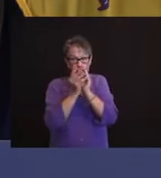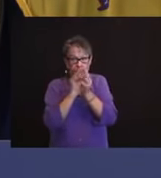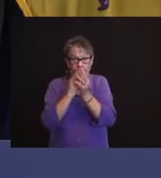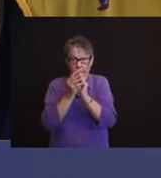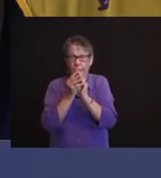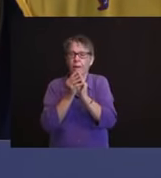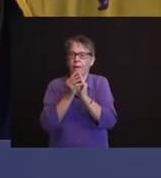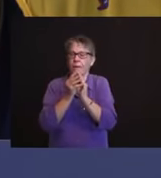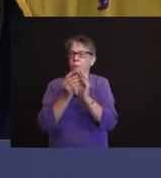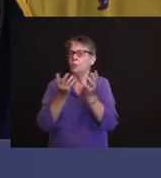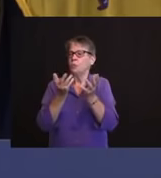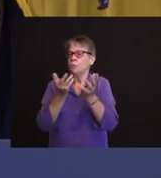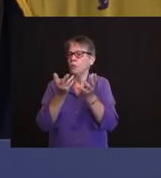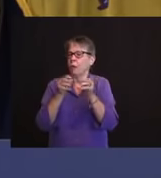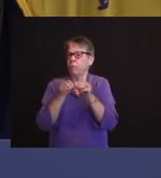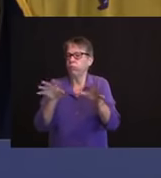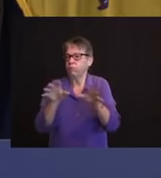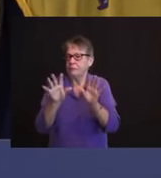like a hawk.